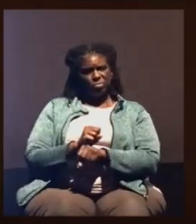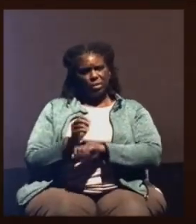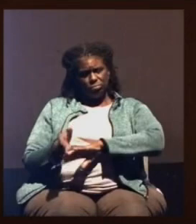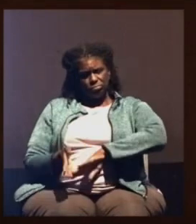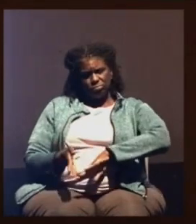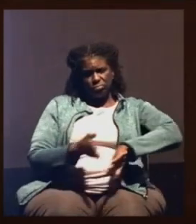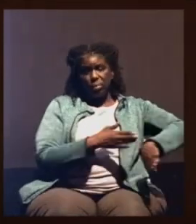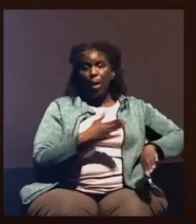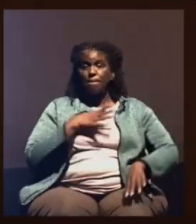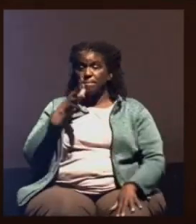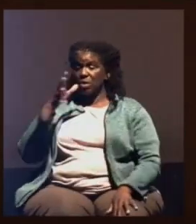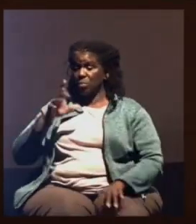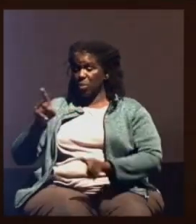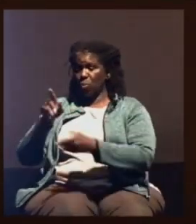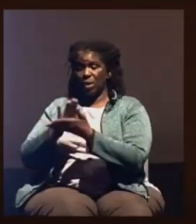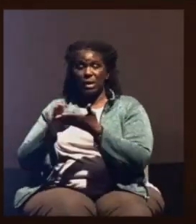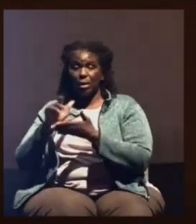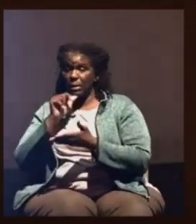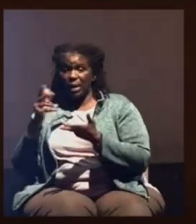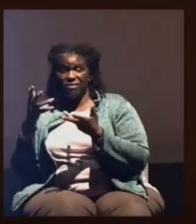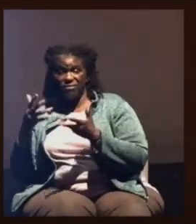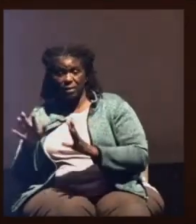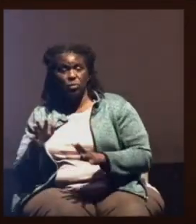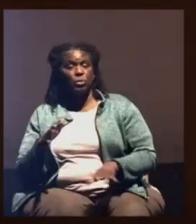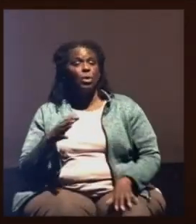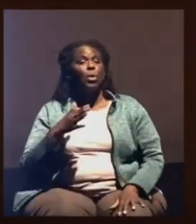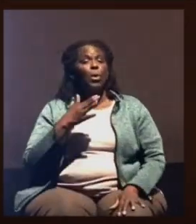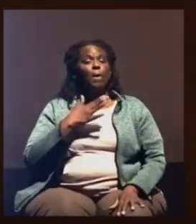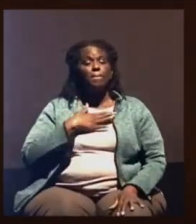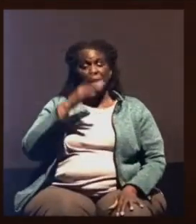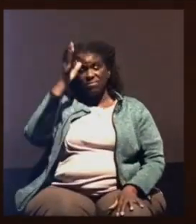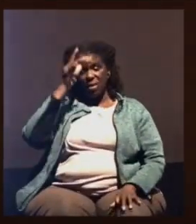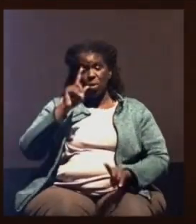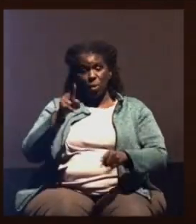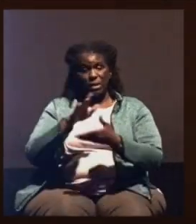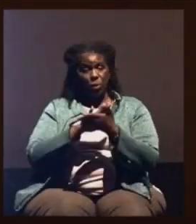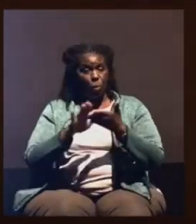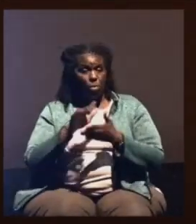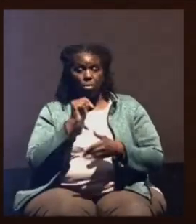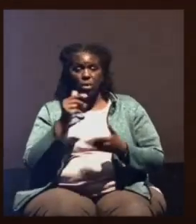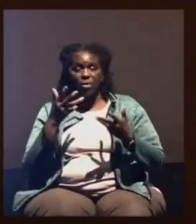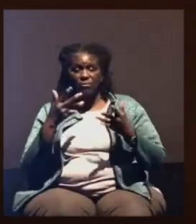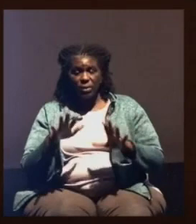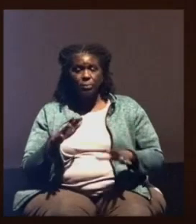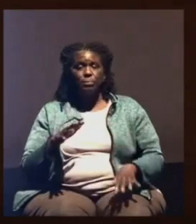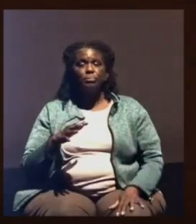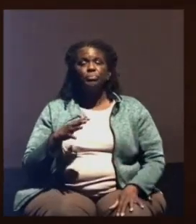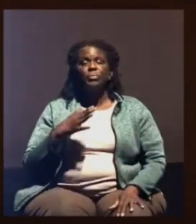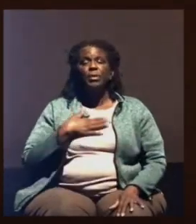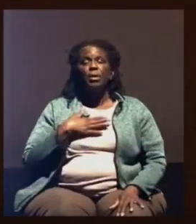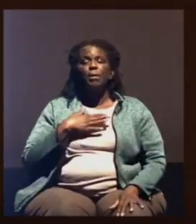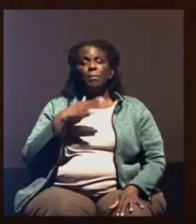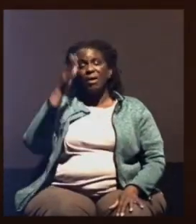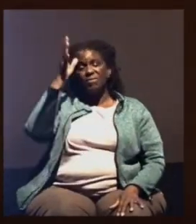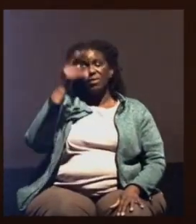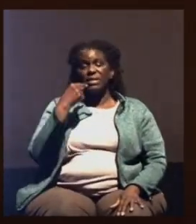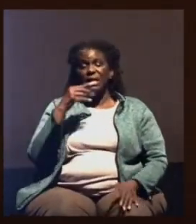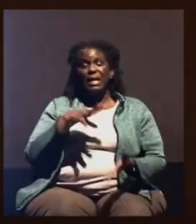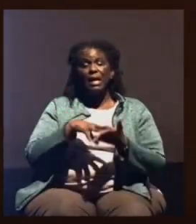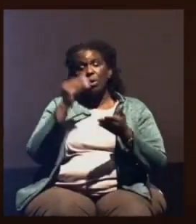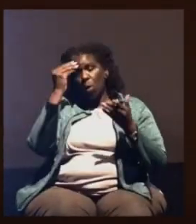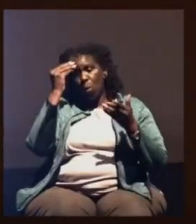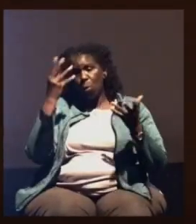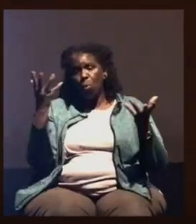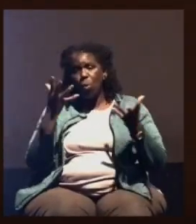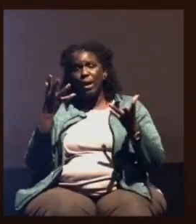My grandmother went to college, but she didn't finish. My father went to college. He didn't finish. He told me one thing he learned what he needed to